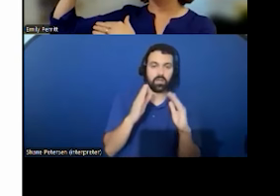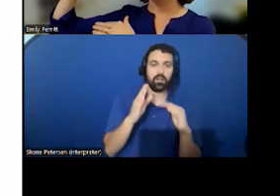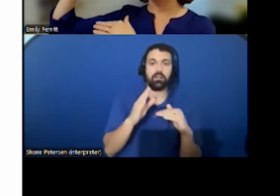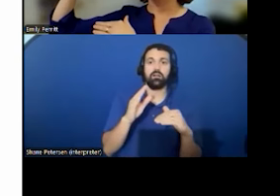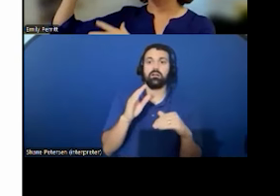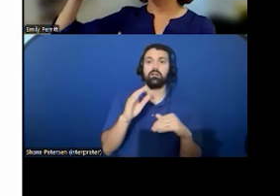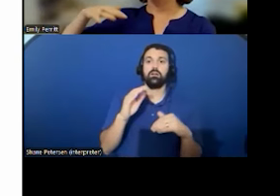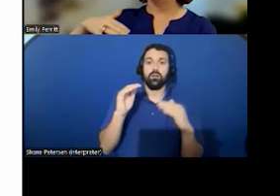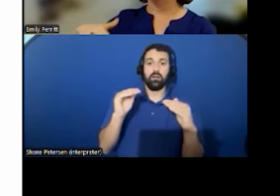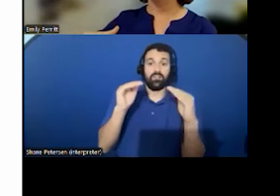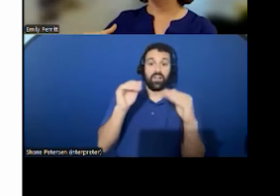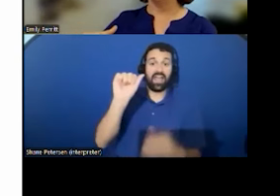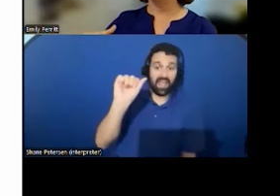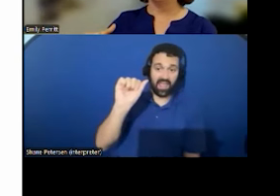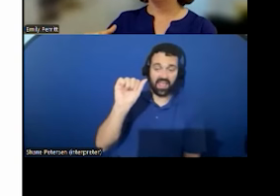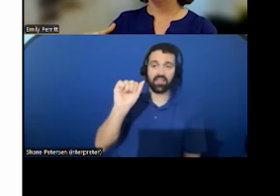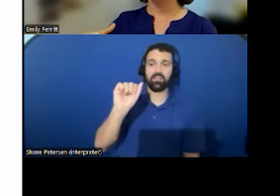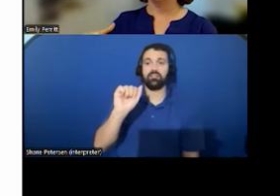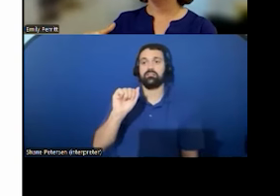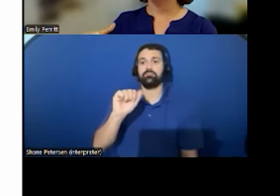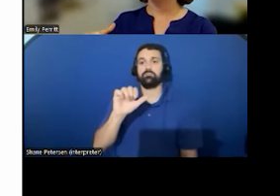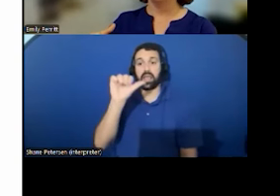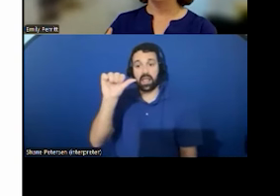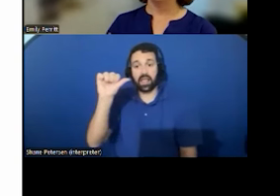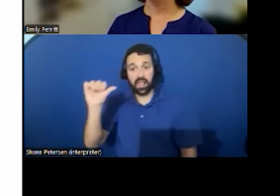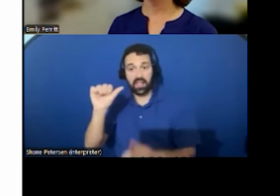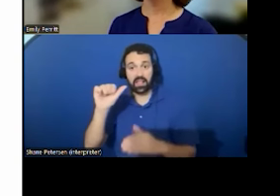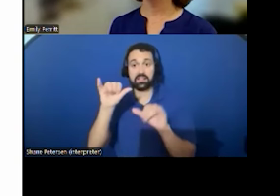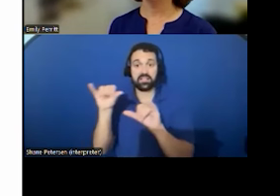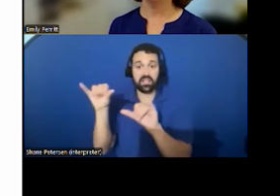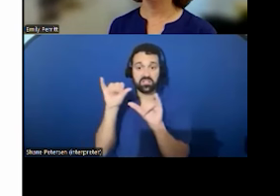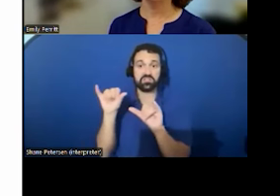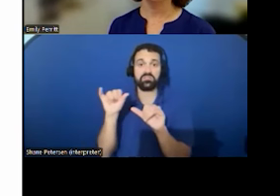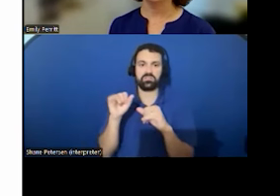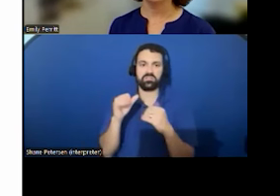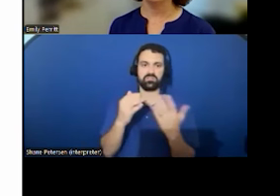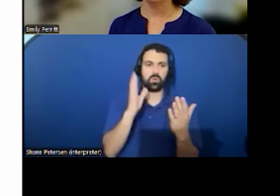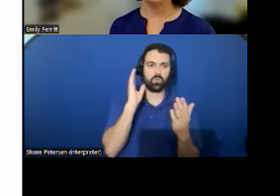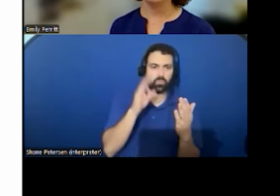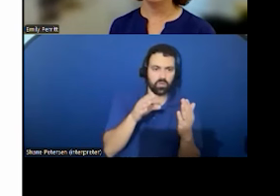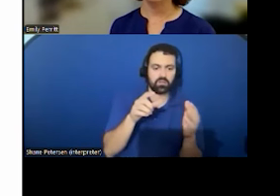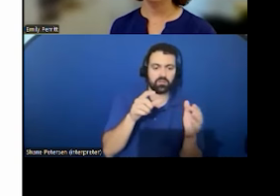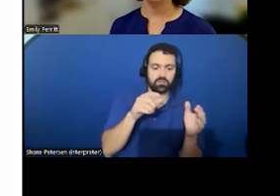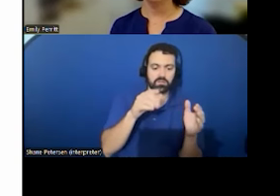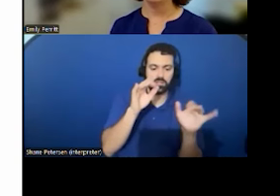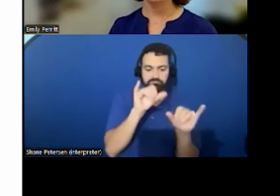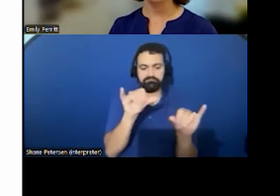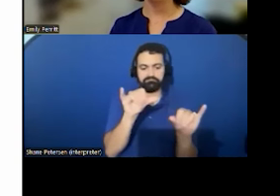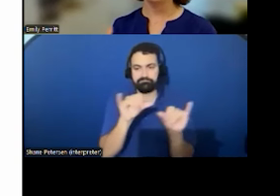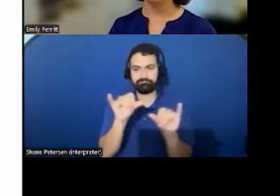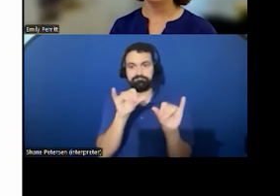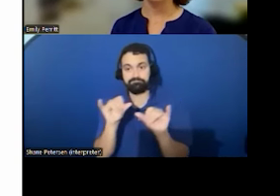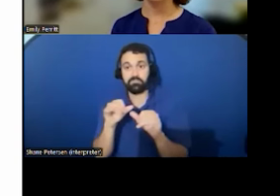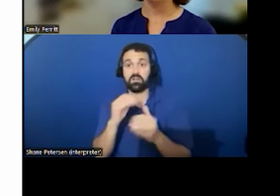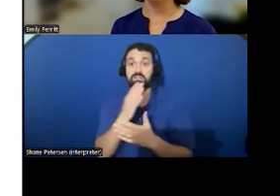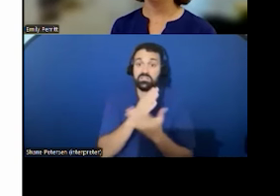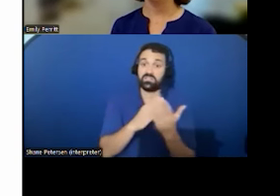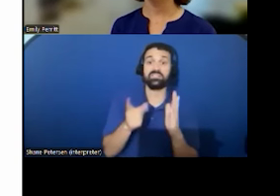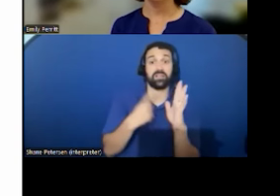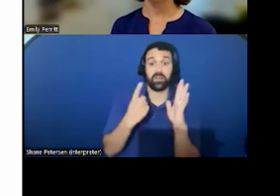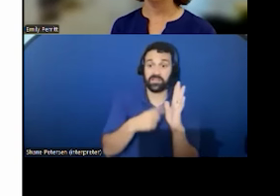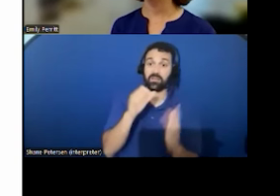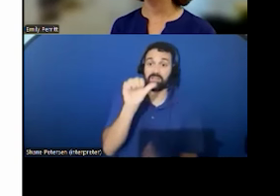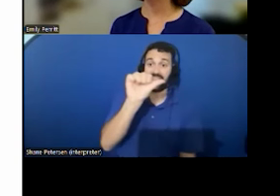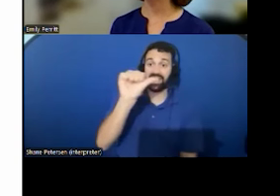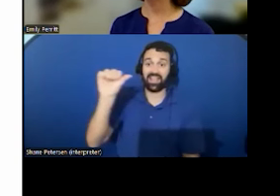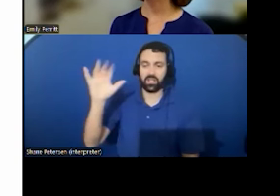standards together in a section and then level AA standards in this section. And sometimes AAA standards aren't included at all, but if they are, they're going to be in a